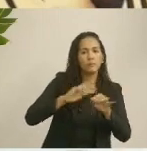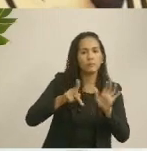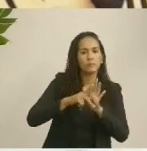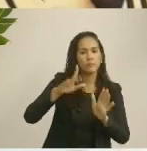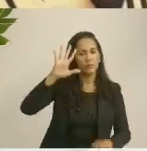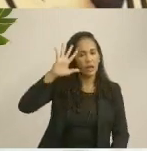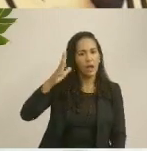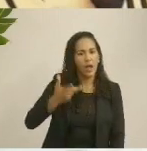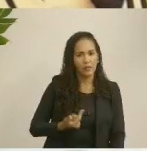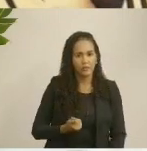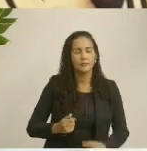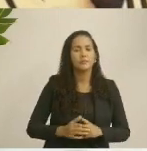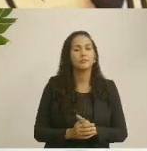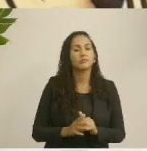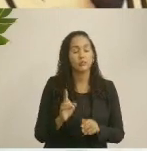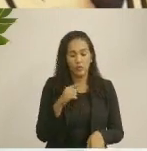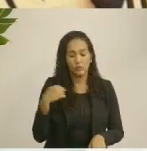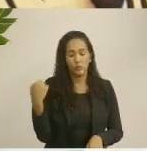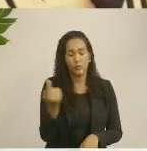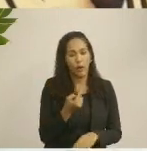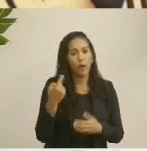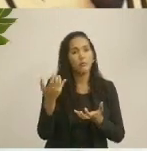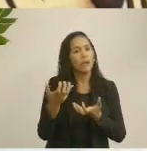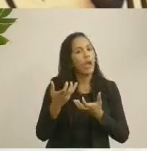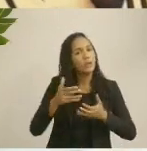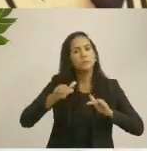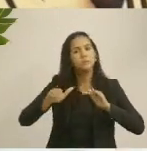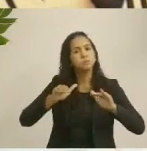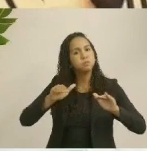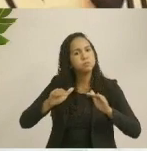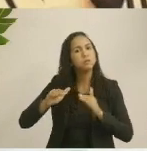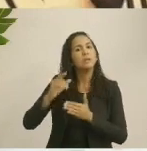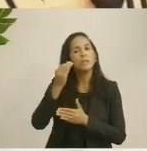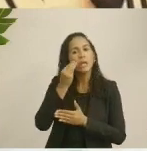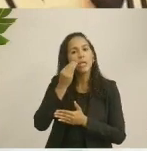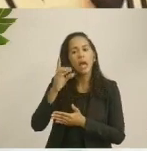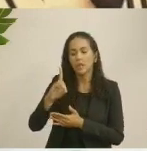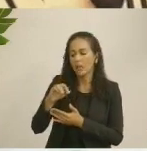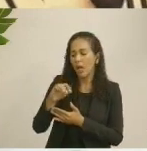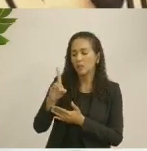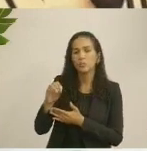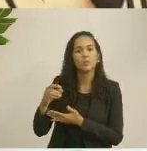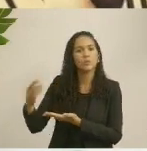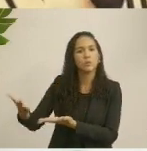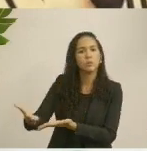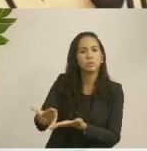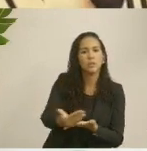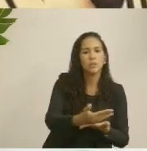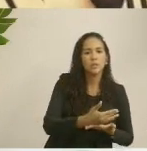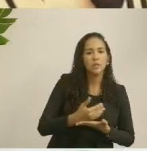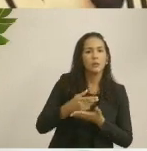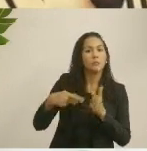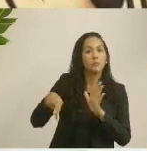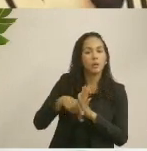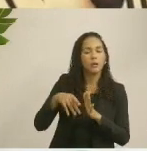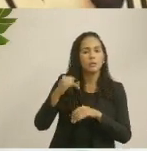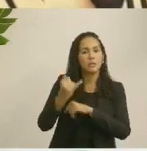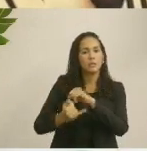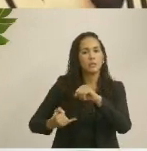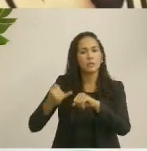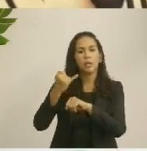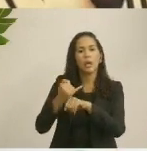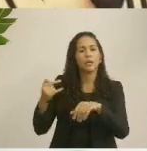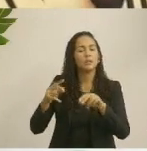mobilizing real-time data, especially digital data, a heavy use of